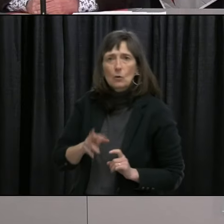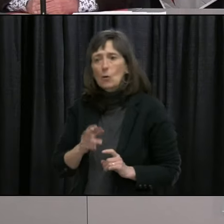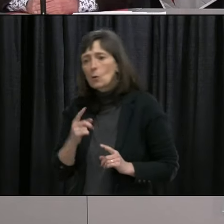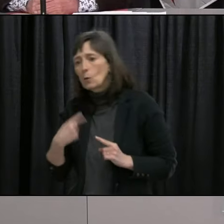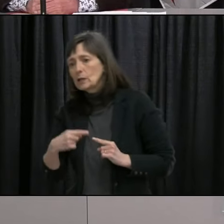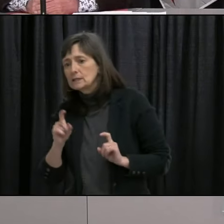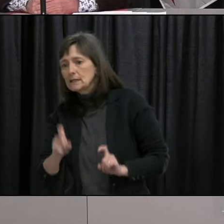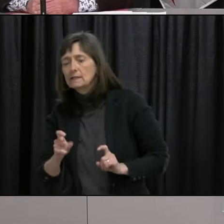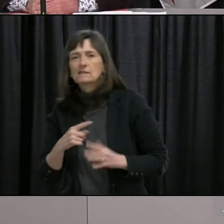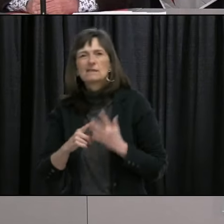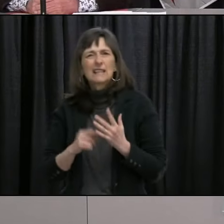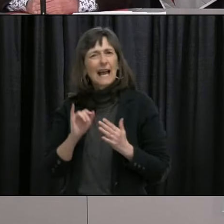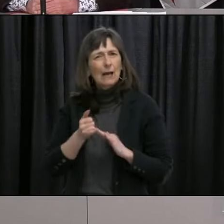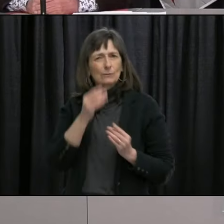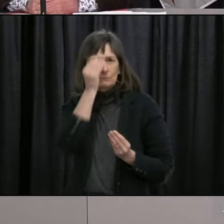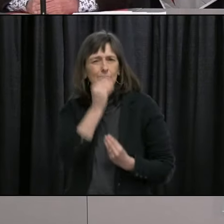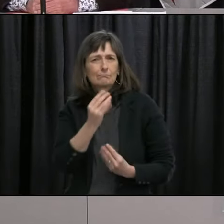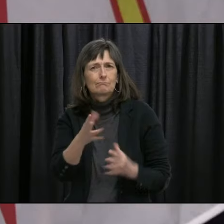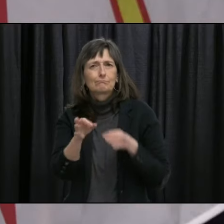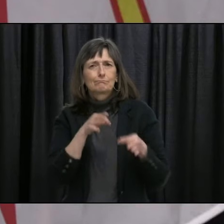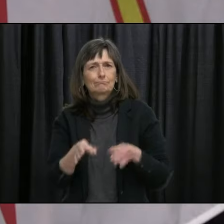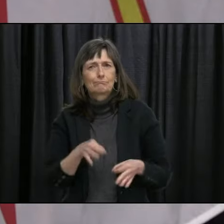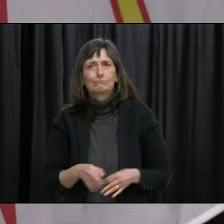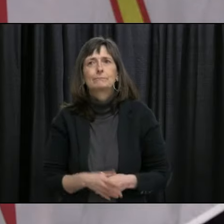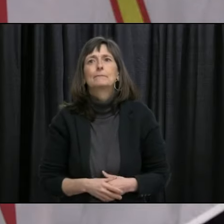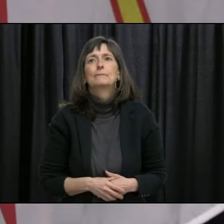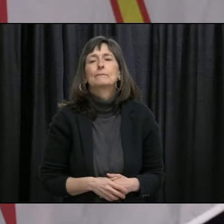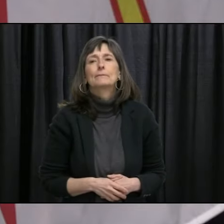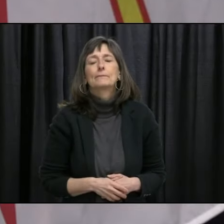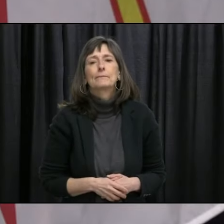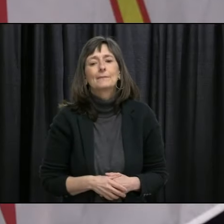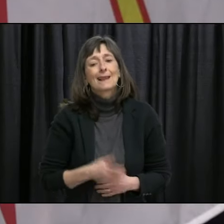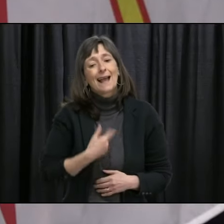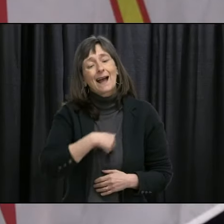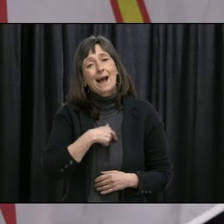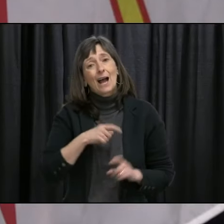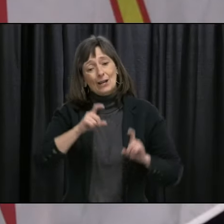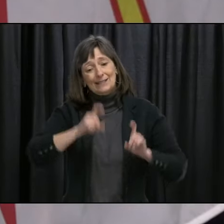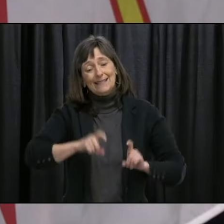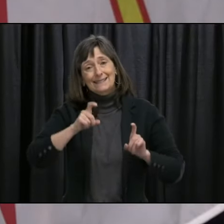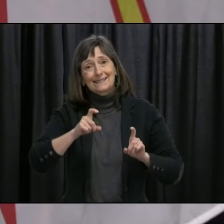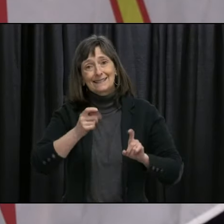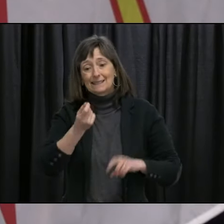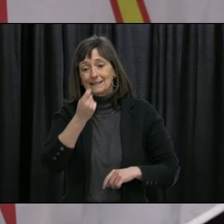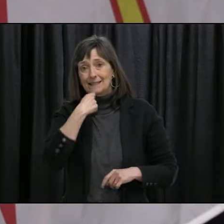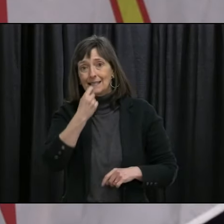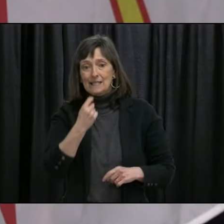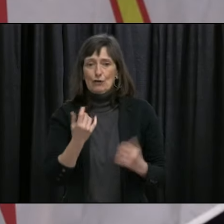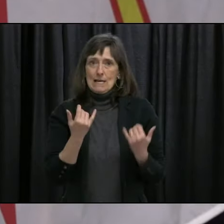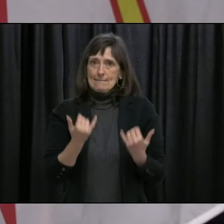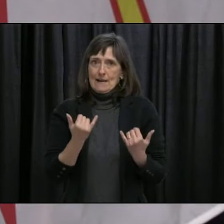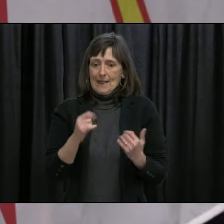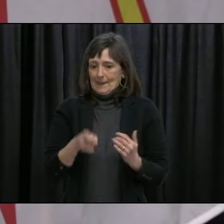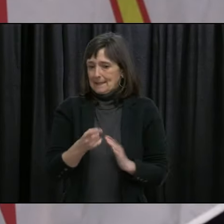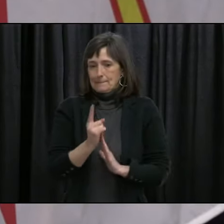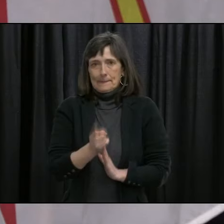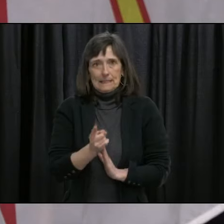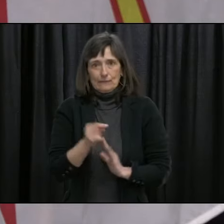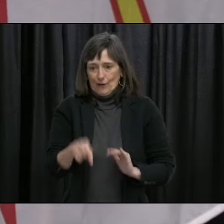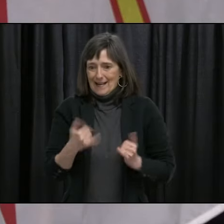tested themselves? So the test that we have is just one point in time. So when you get infected with any